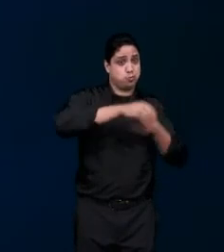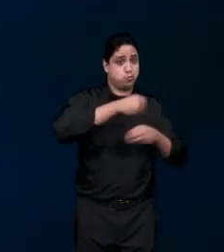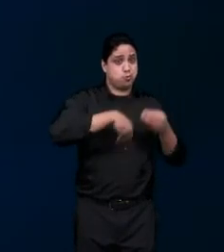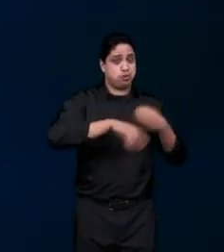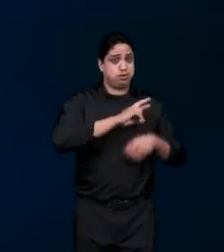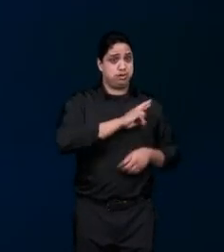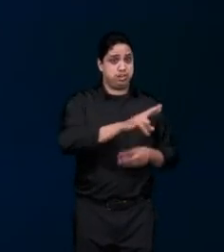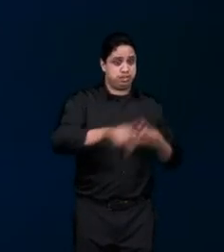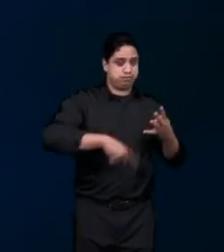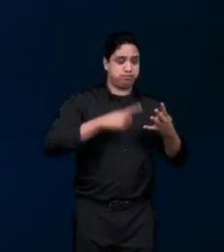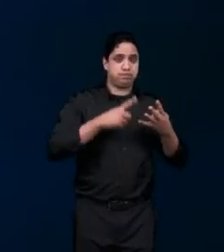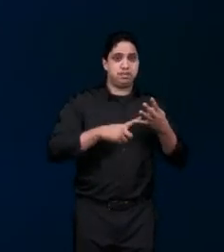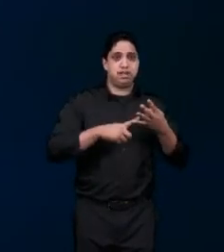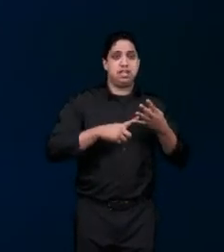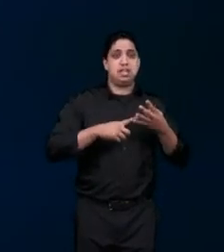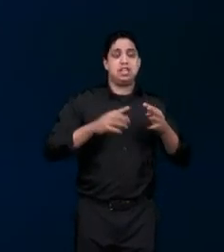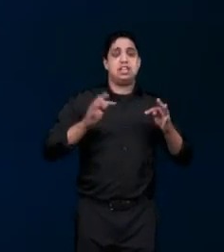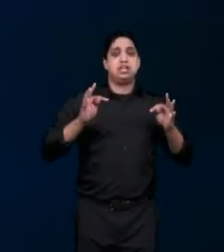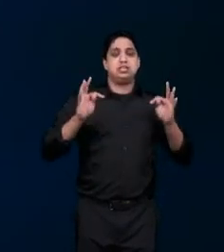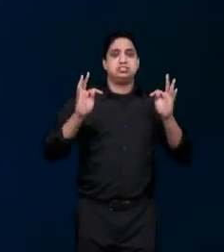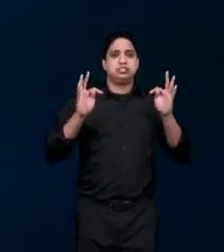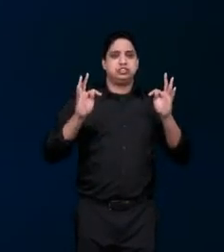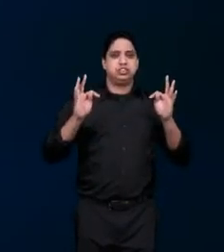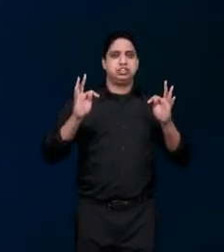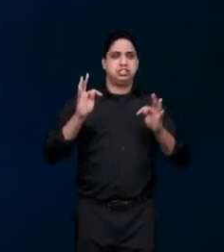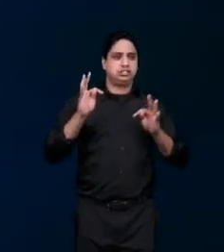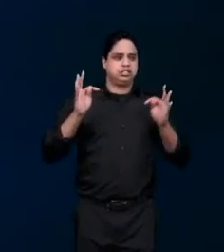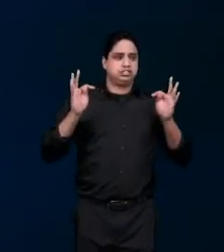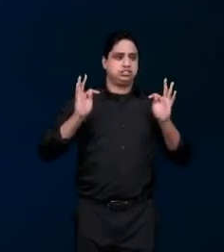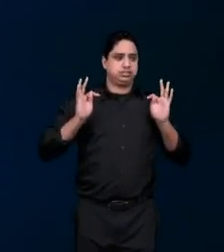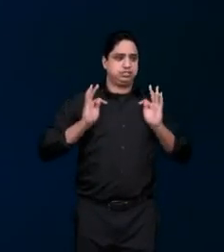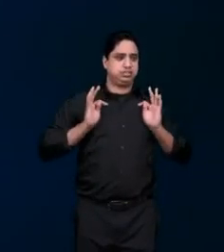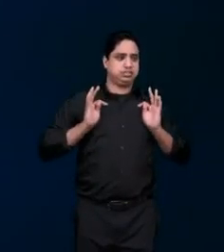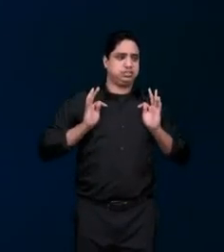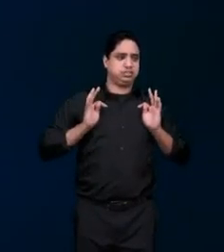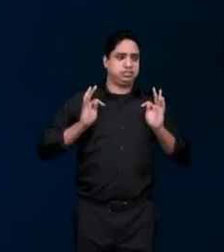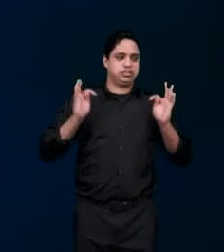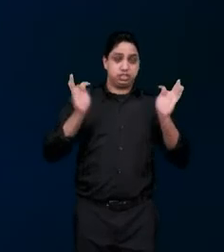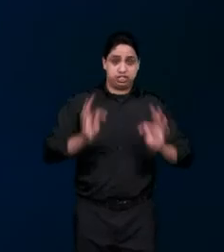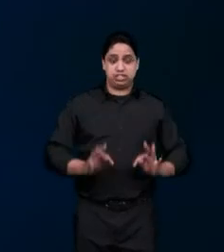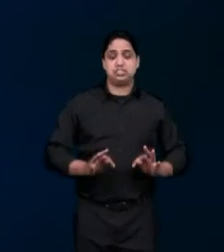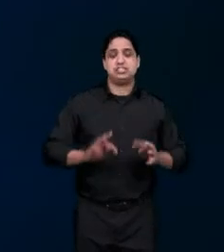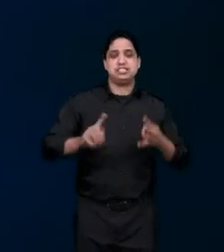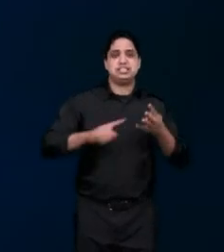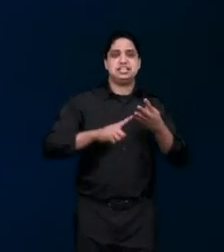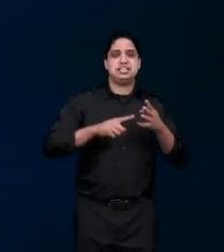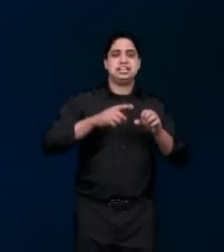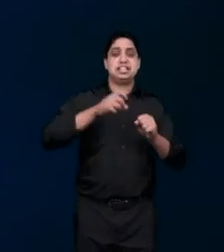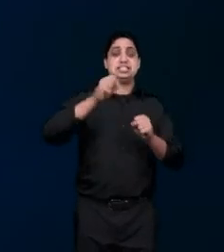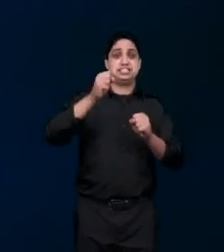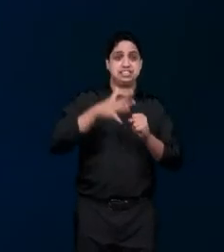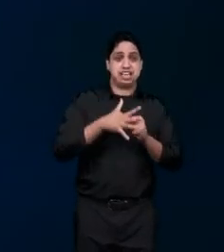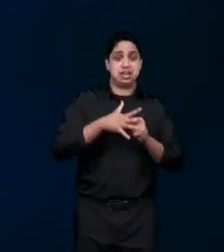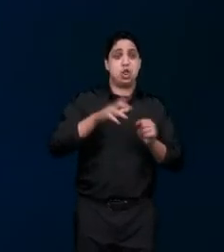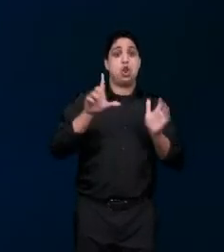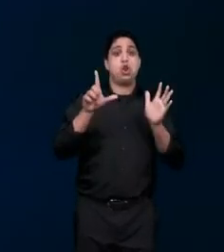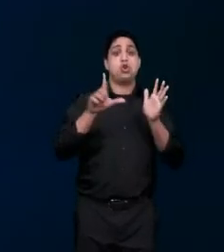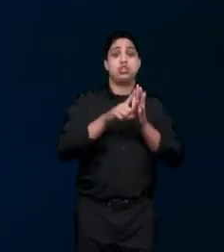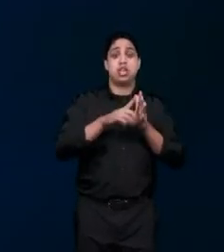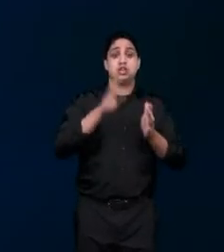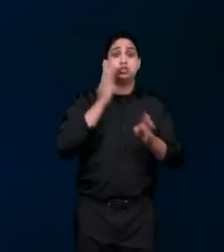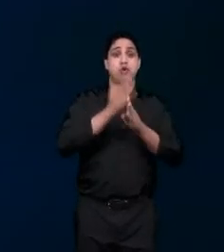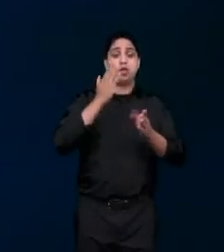moment when the word was hidden. In Sardis, Luther discovers the living word. In Philadelphia, it's a period